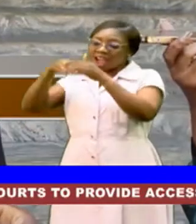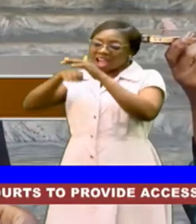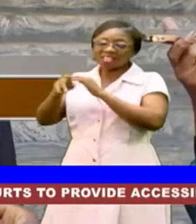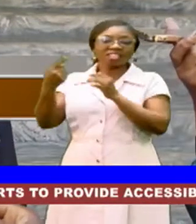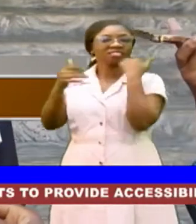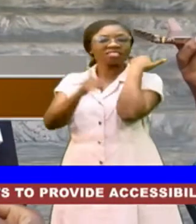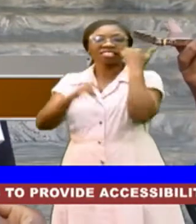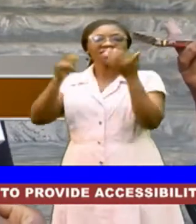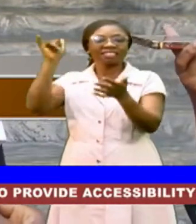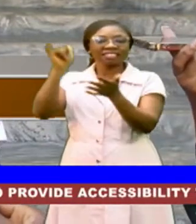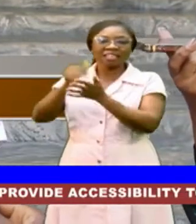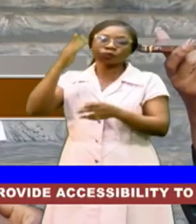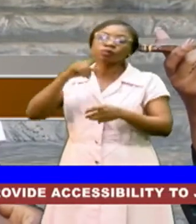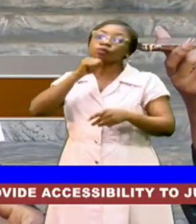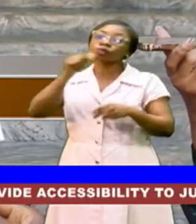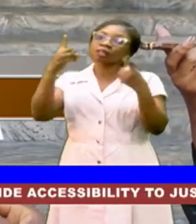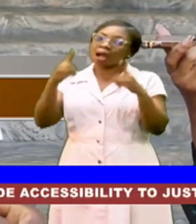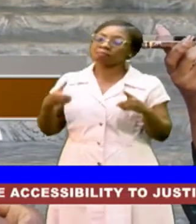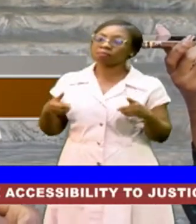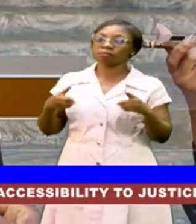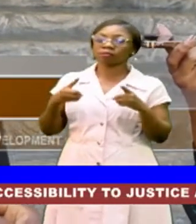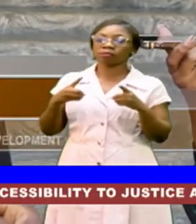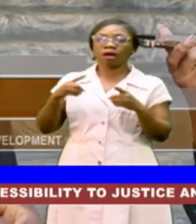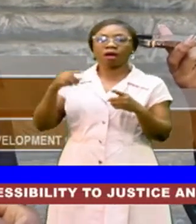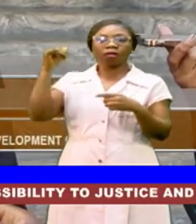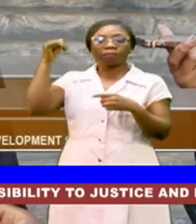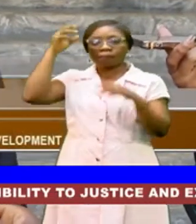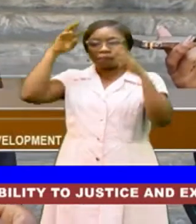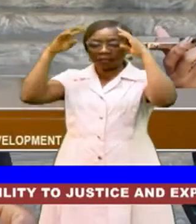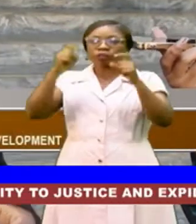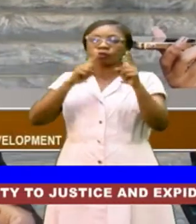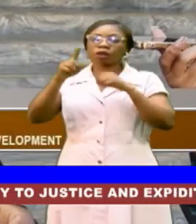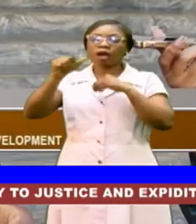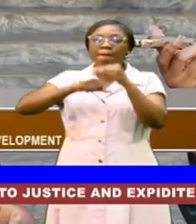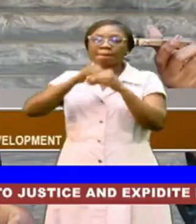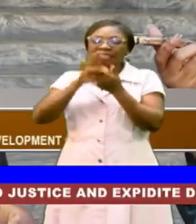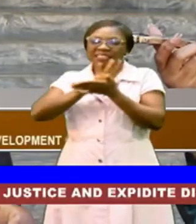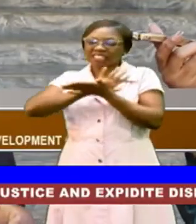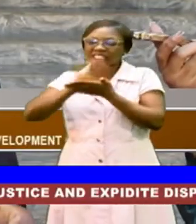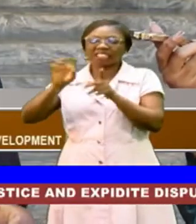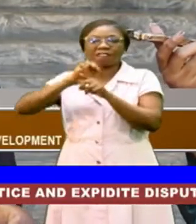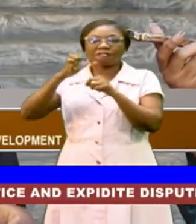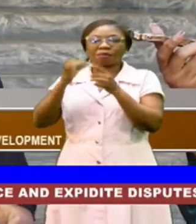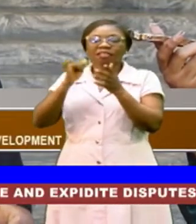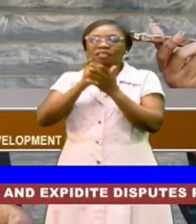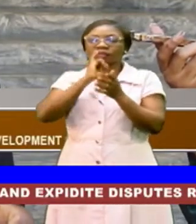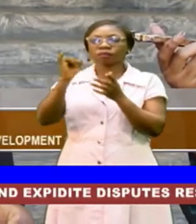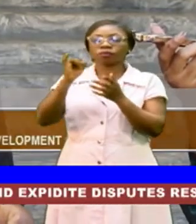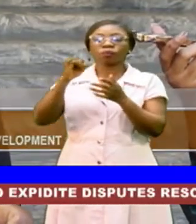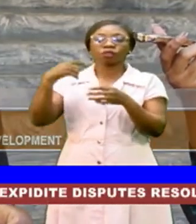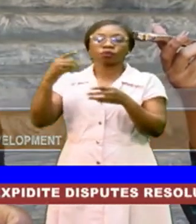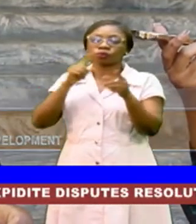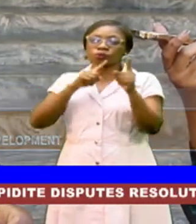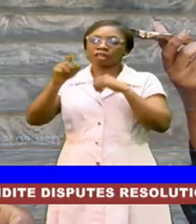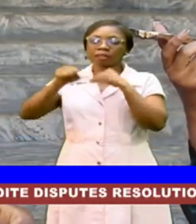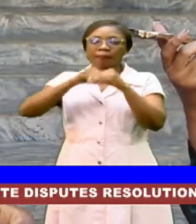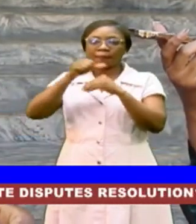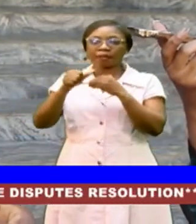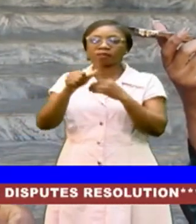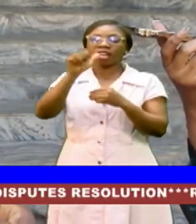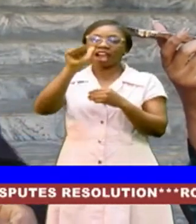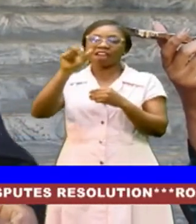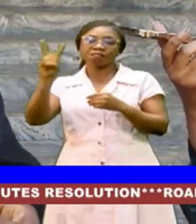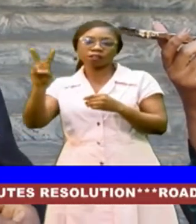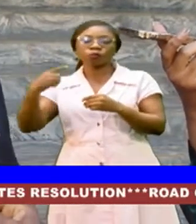Even the president is talking about clean environment. That's why we are talking about CNG, talking about EV. And for us to